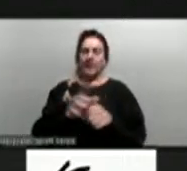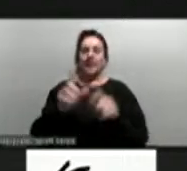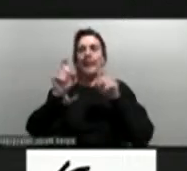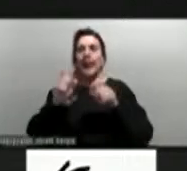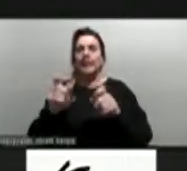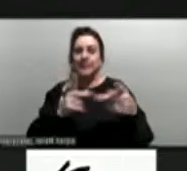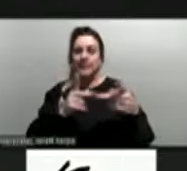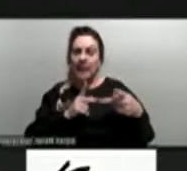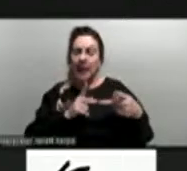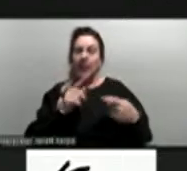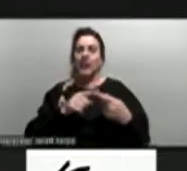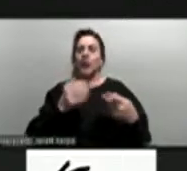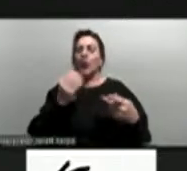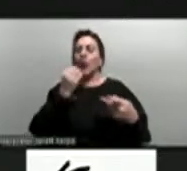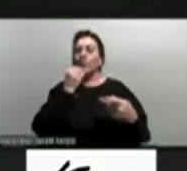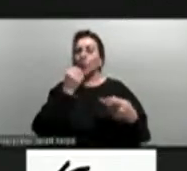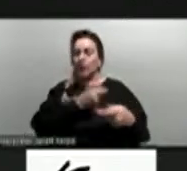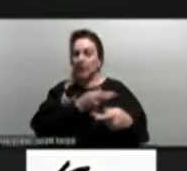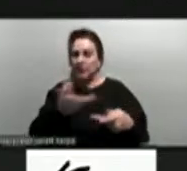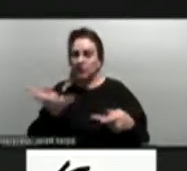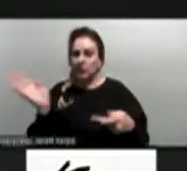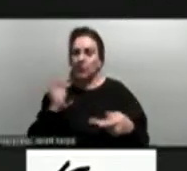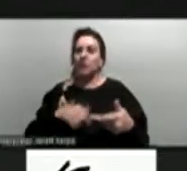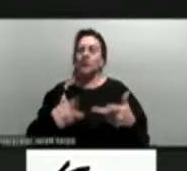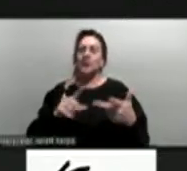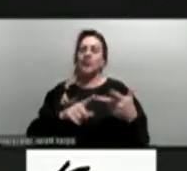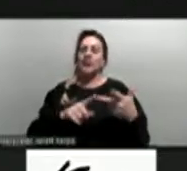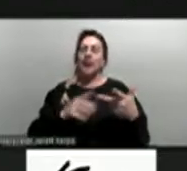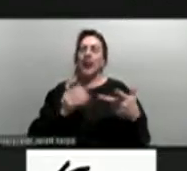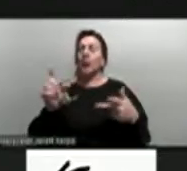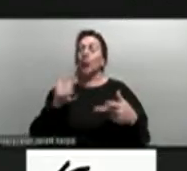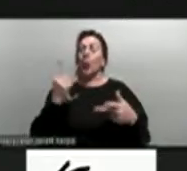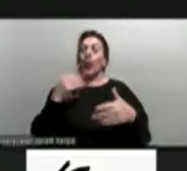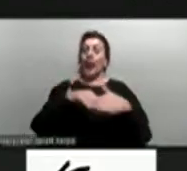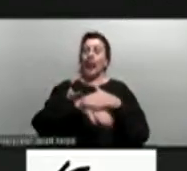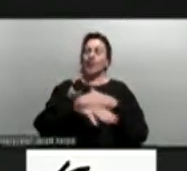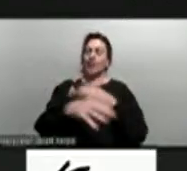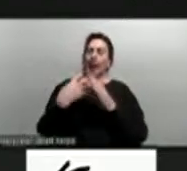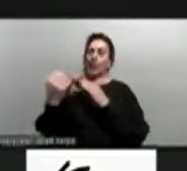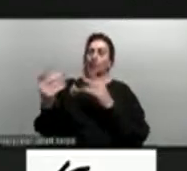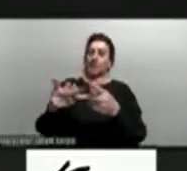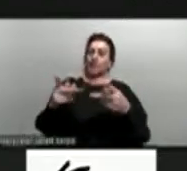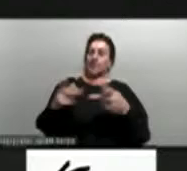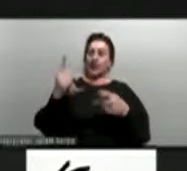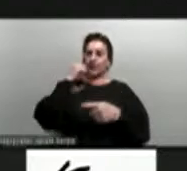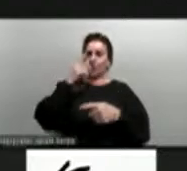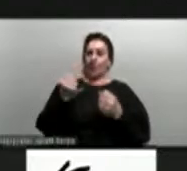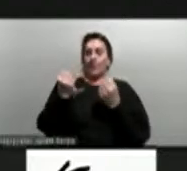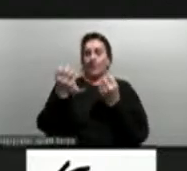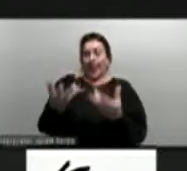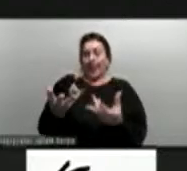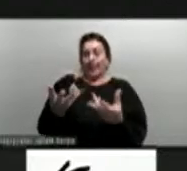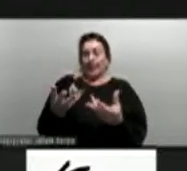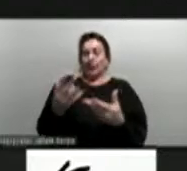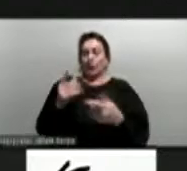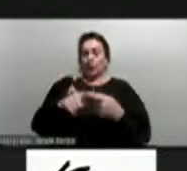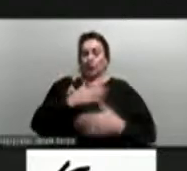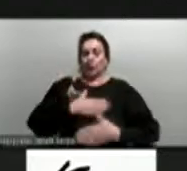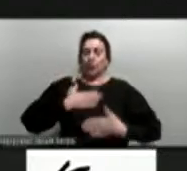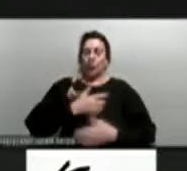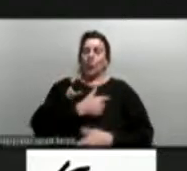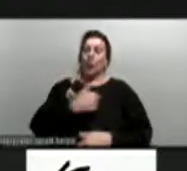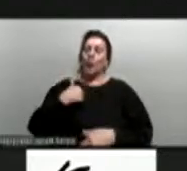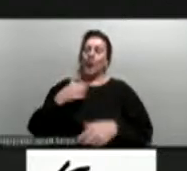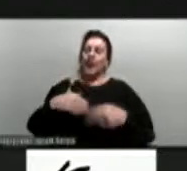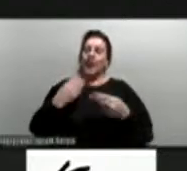sites, food distribution venues, and as the only accessible outdoor space for many. Parks provide a connection to nature